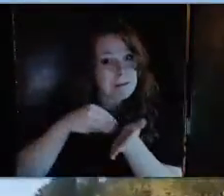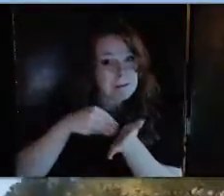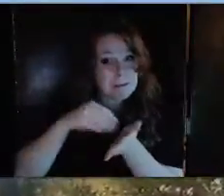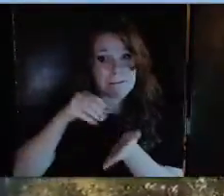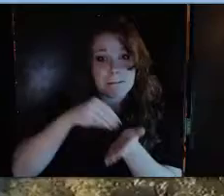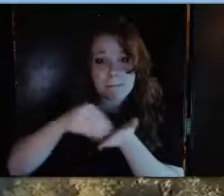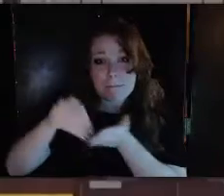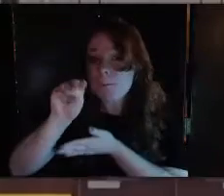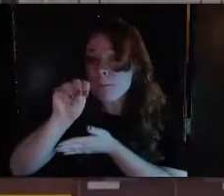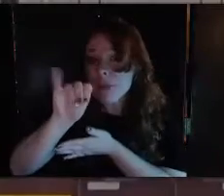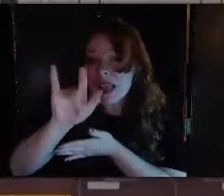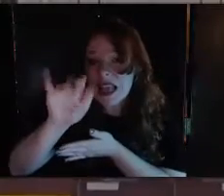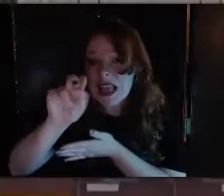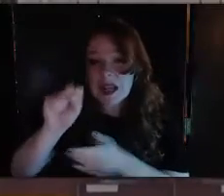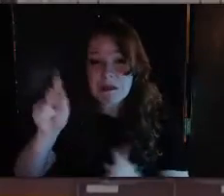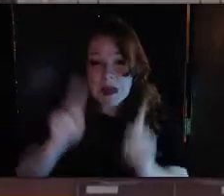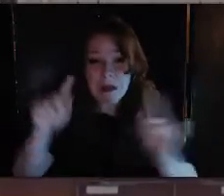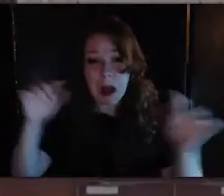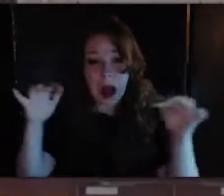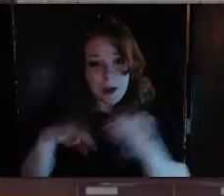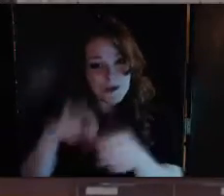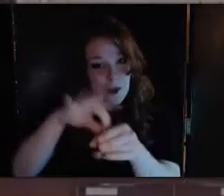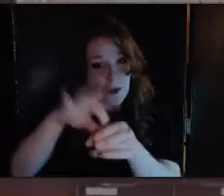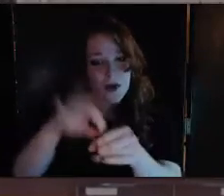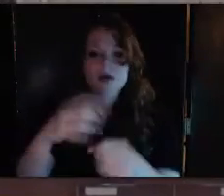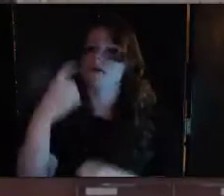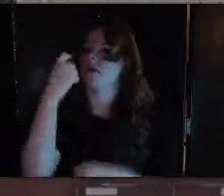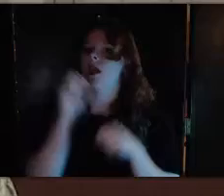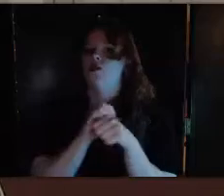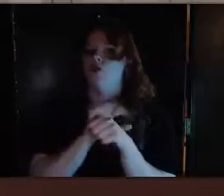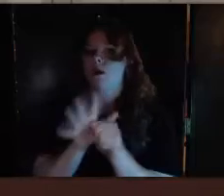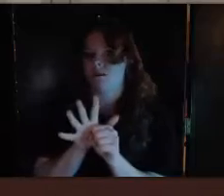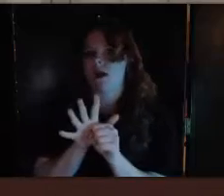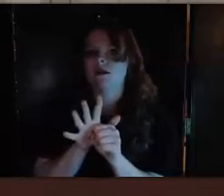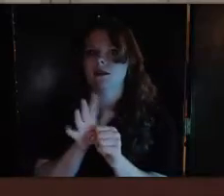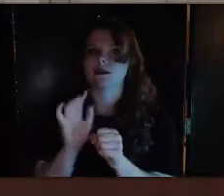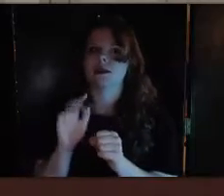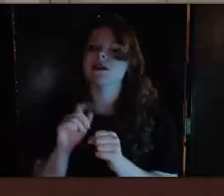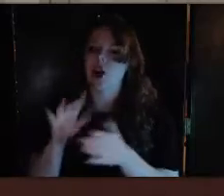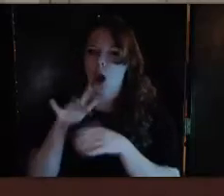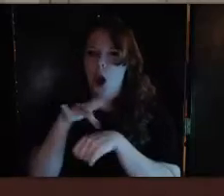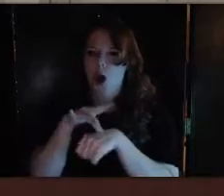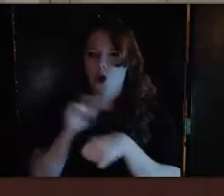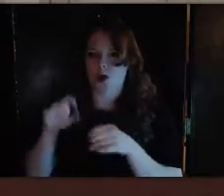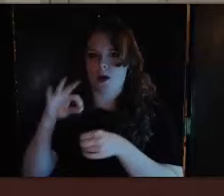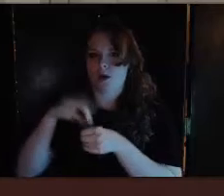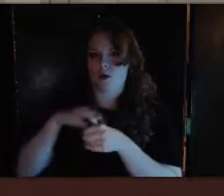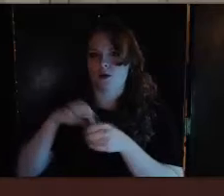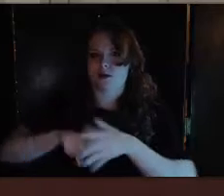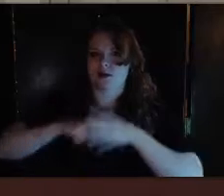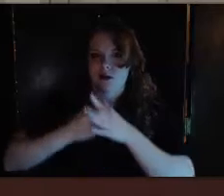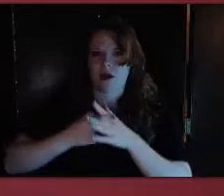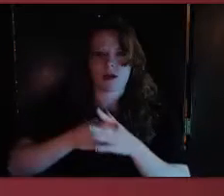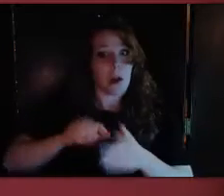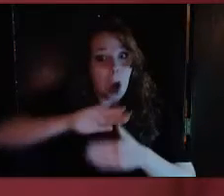their ballots. Thanks to the coronavirus pandemic, many, but not all states are offering early in-person voting